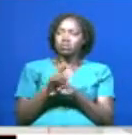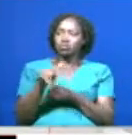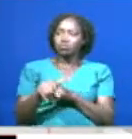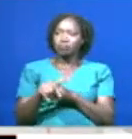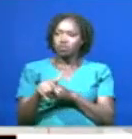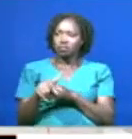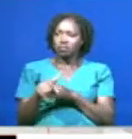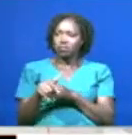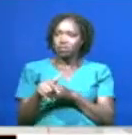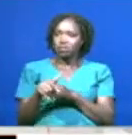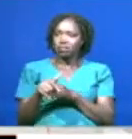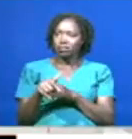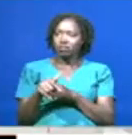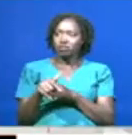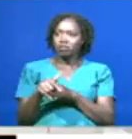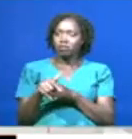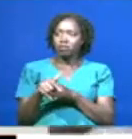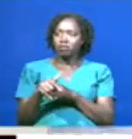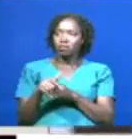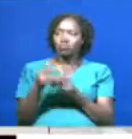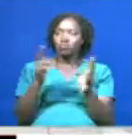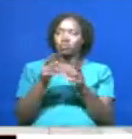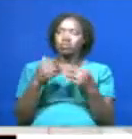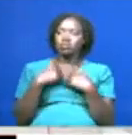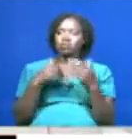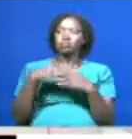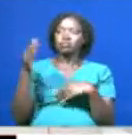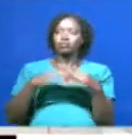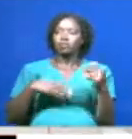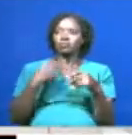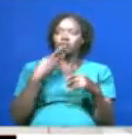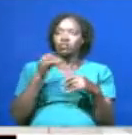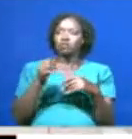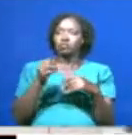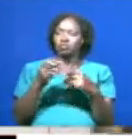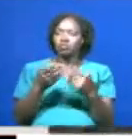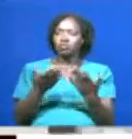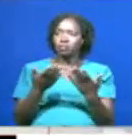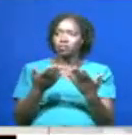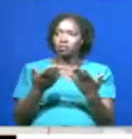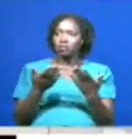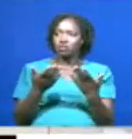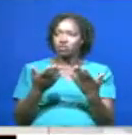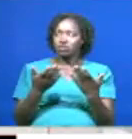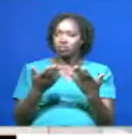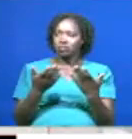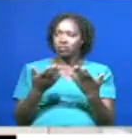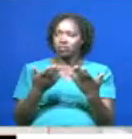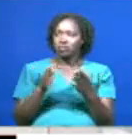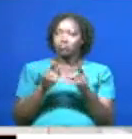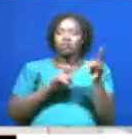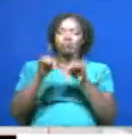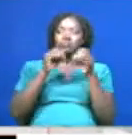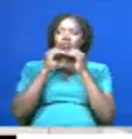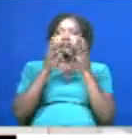we actually operate more than 300 vehicles. But you can see now, there's no vehicles are going to park in, drivers are going to park in. We have no passengers. Today we are